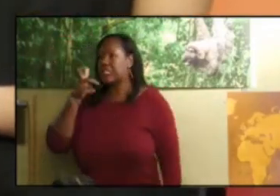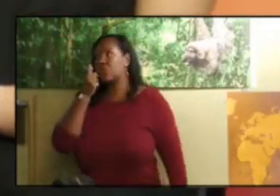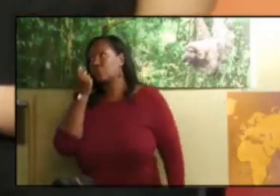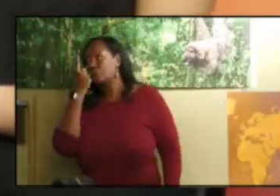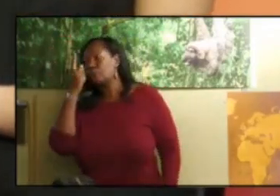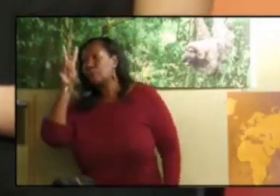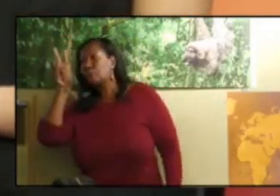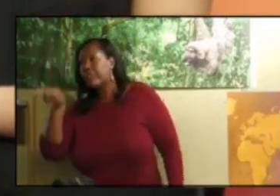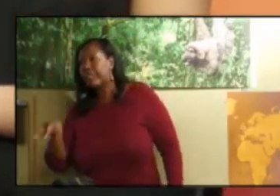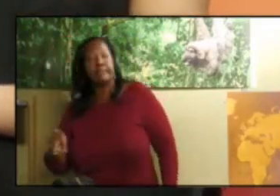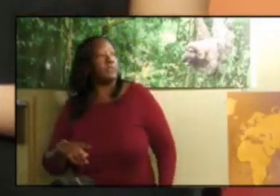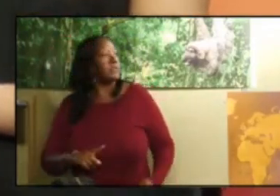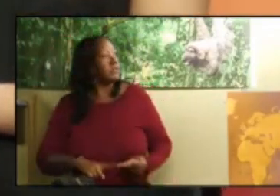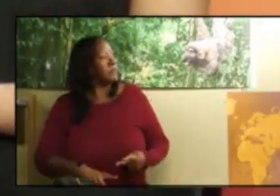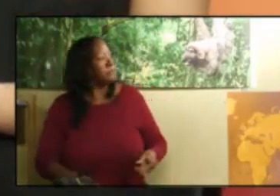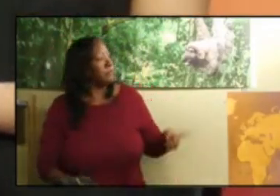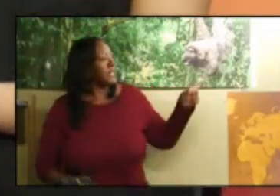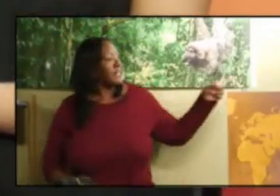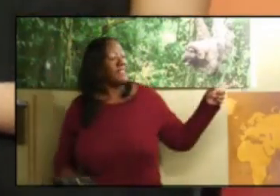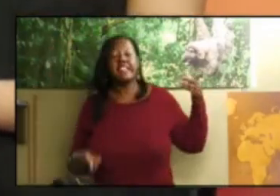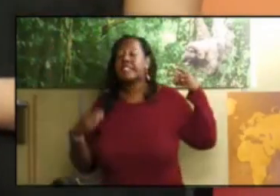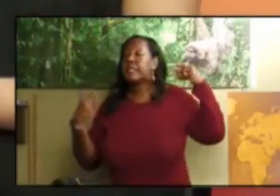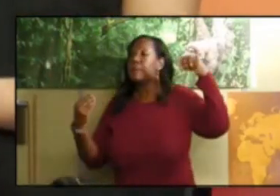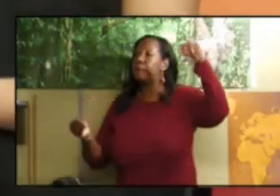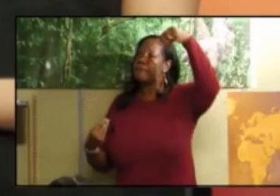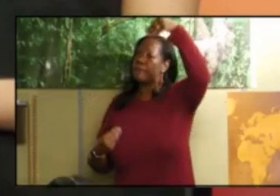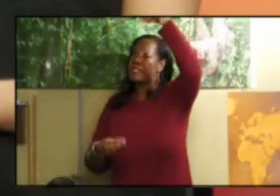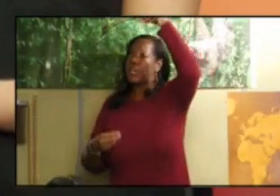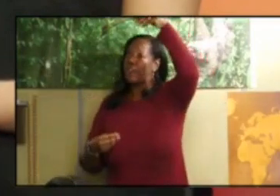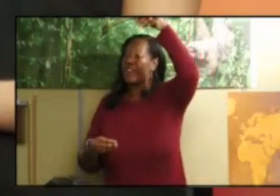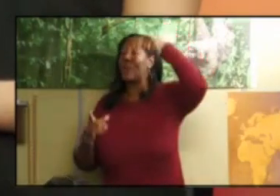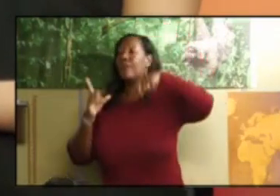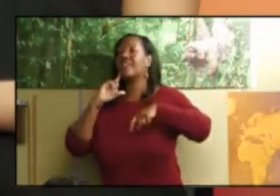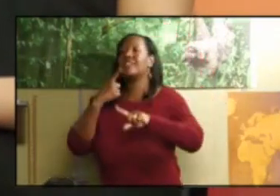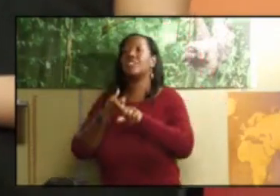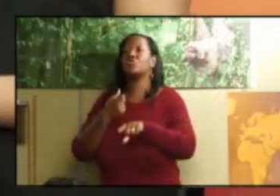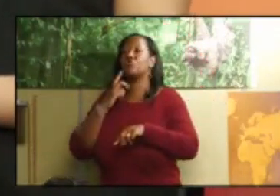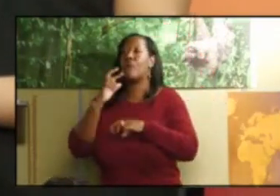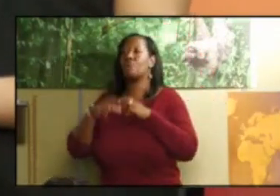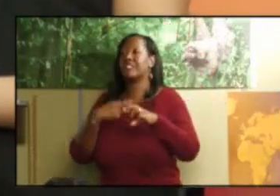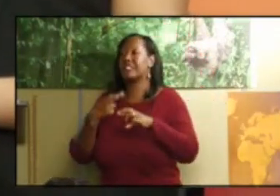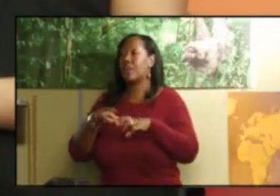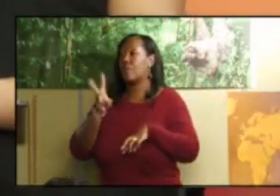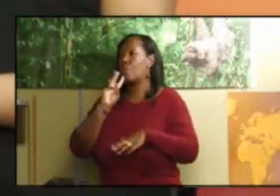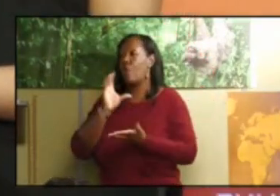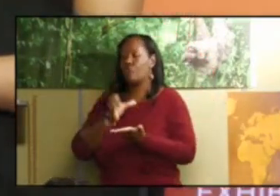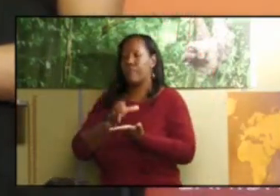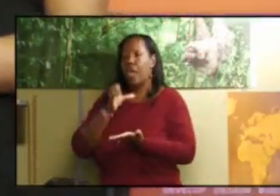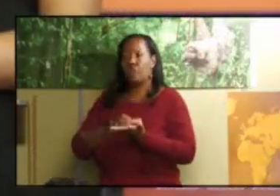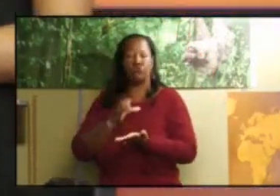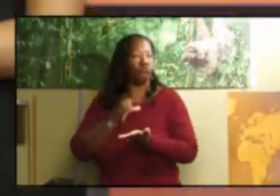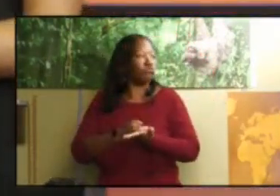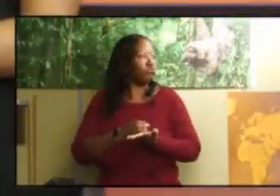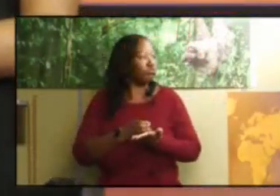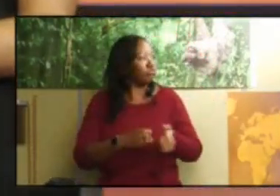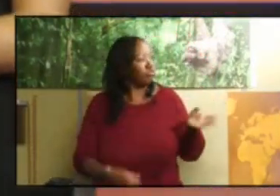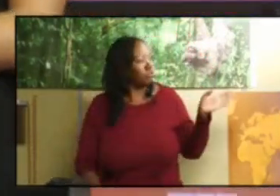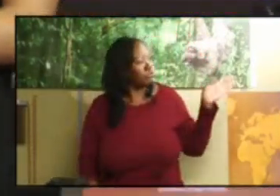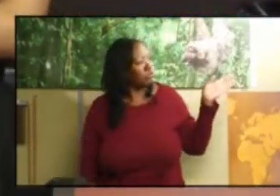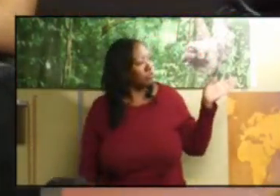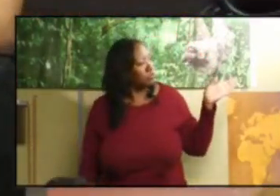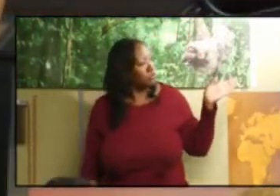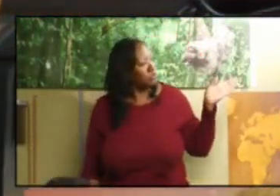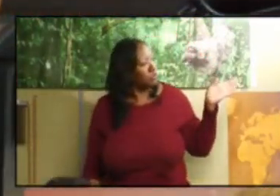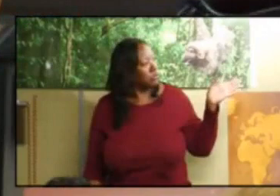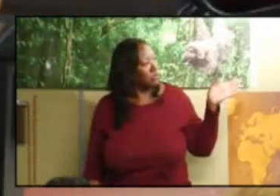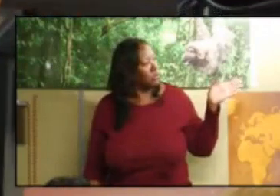made from recycled water bottles. It's a fabric that's made from recycled water bottles, but we